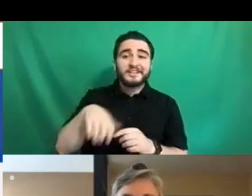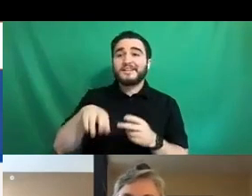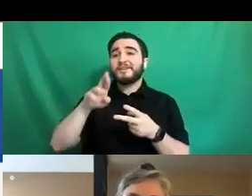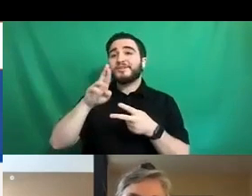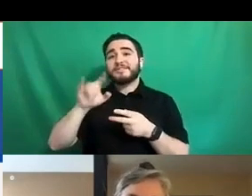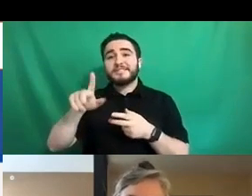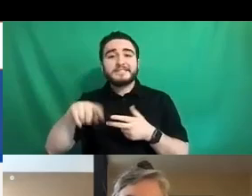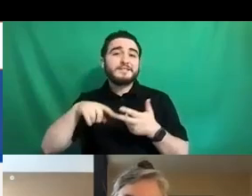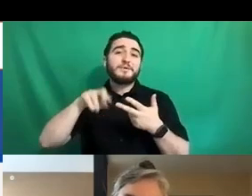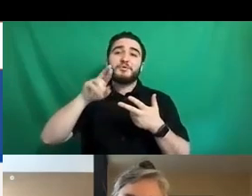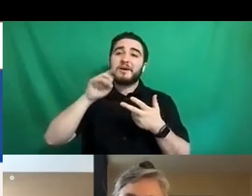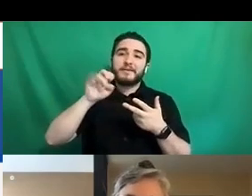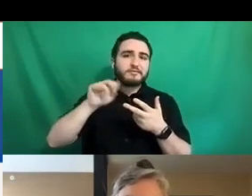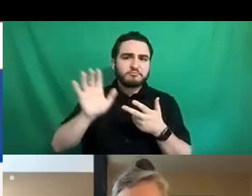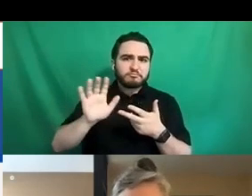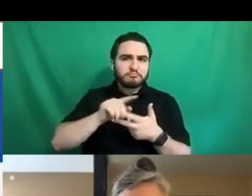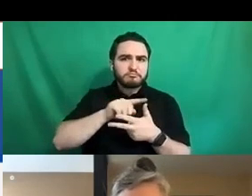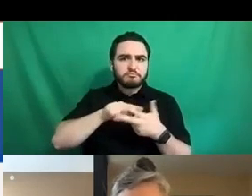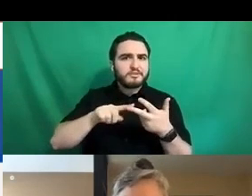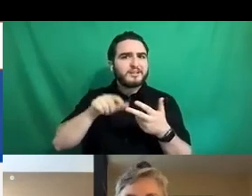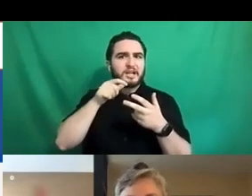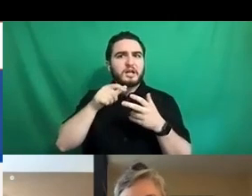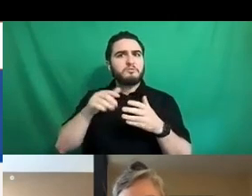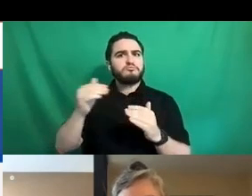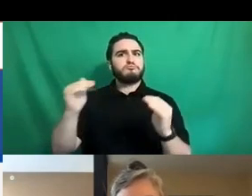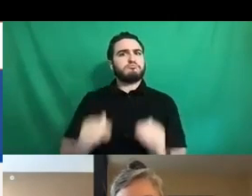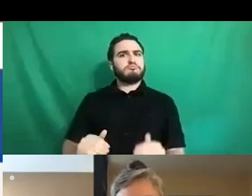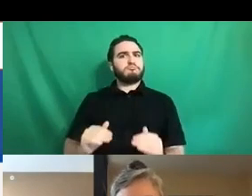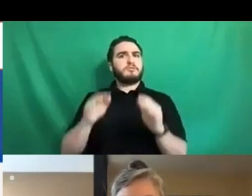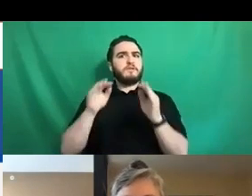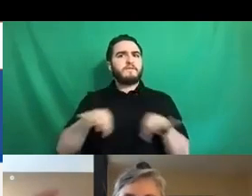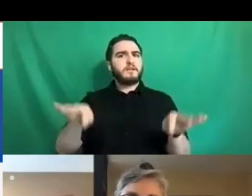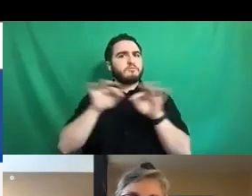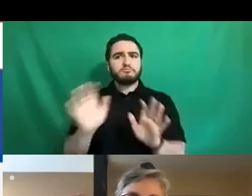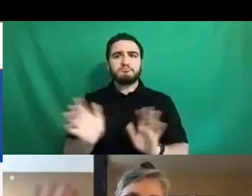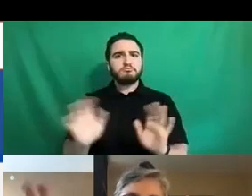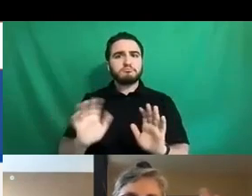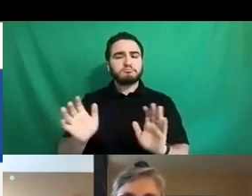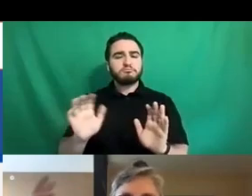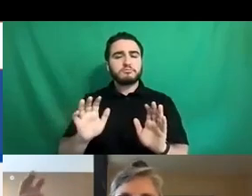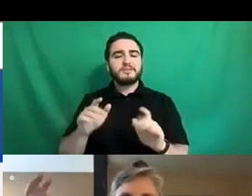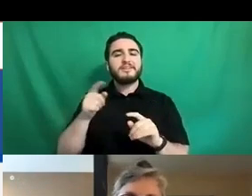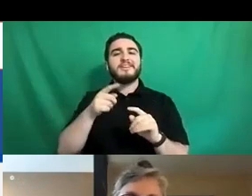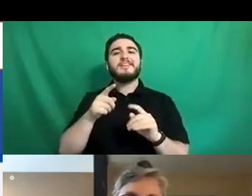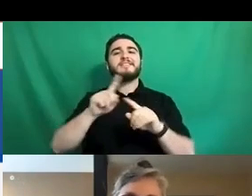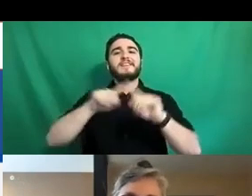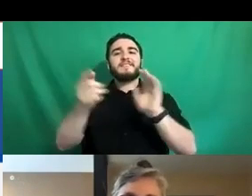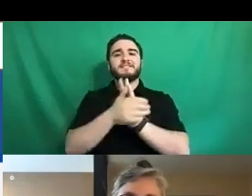Robin, it's not that people are less valuable than their coworkers. It's that there are different skill